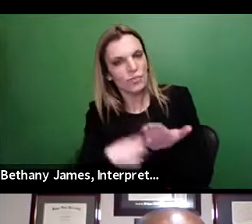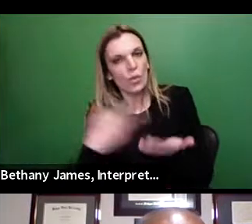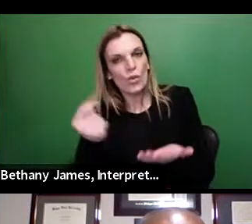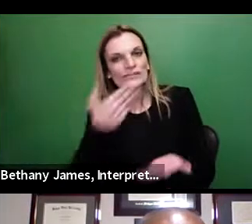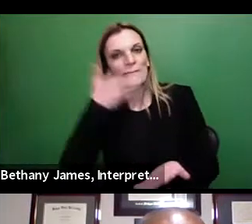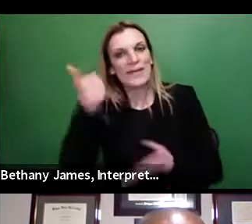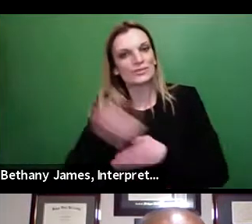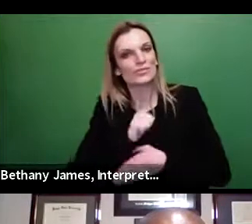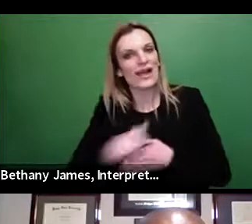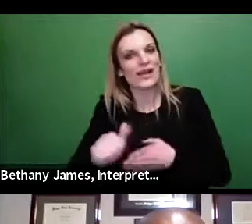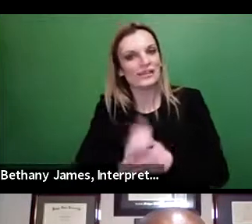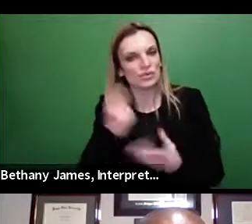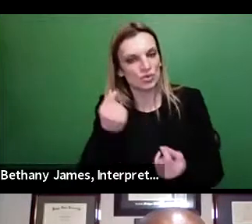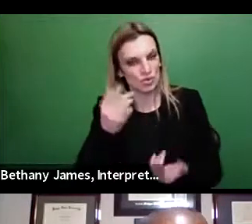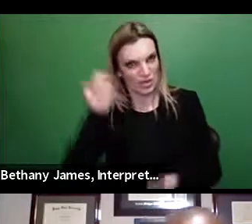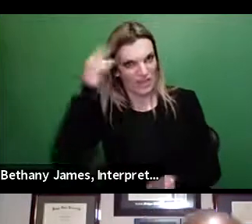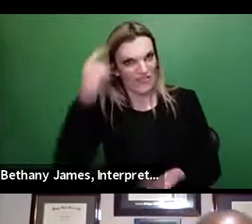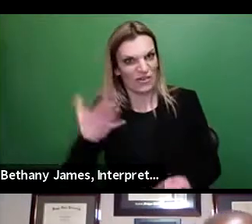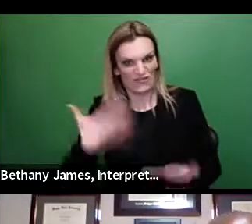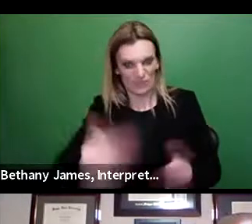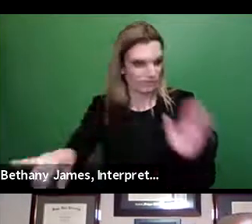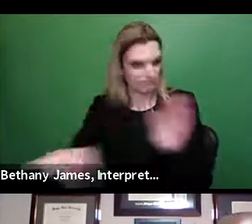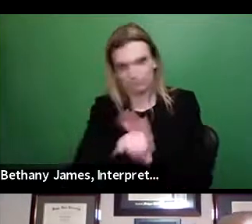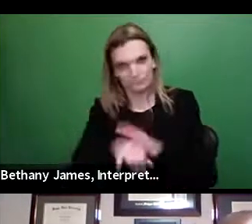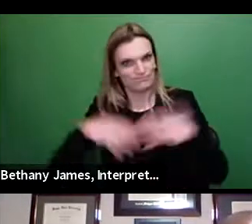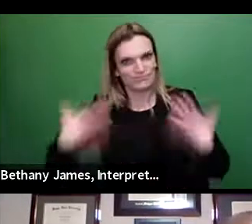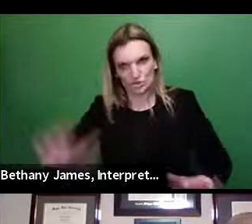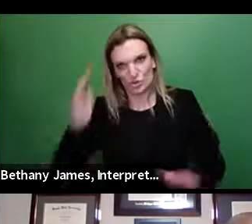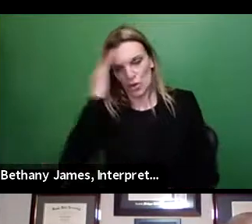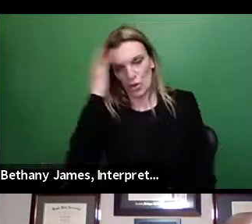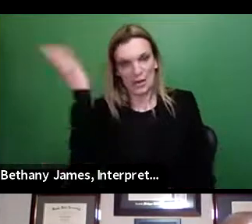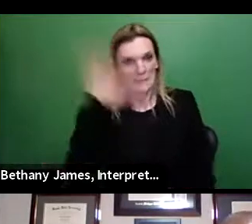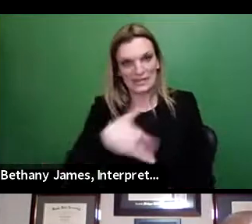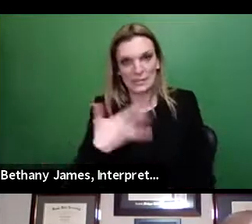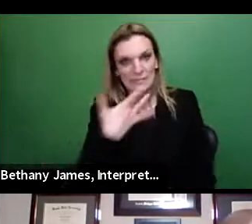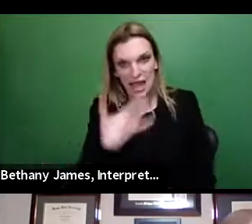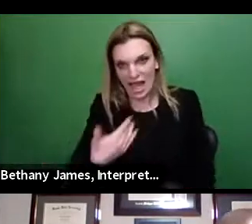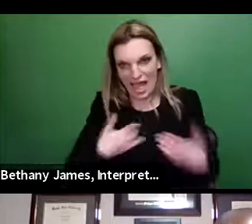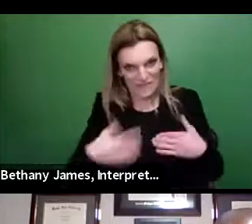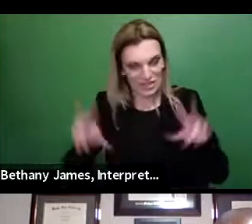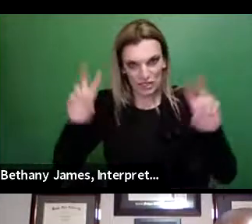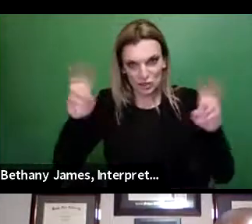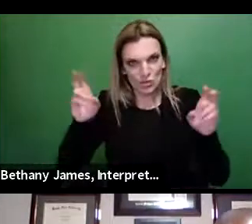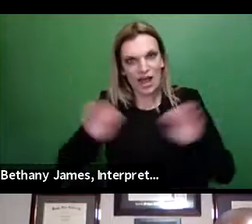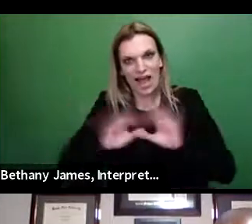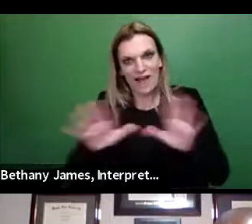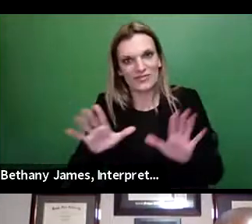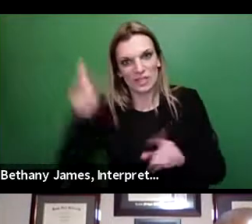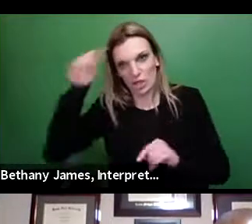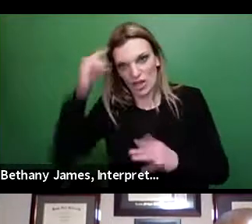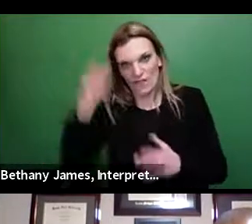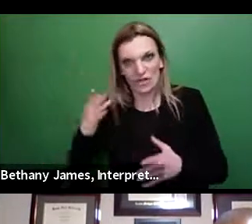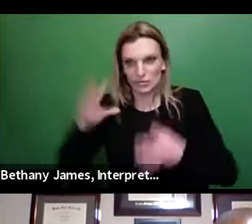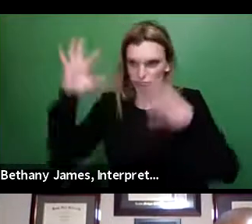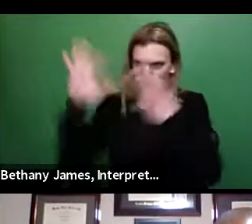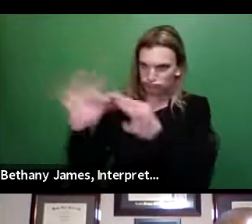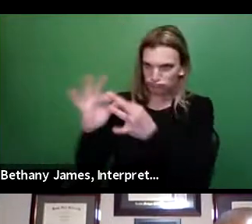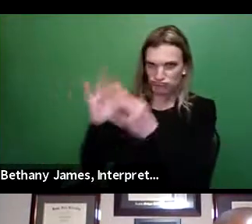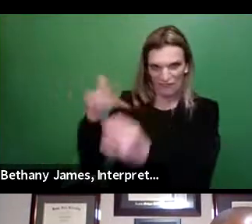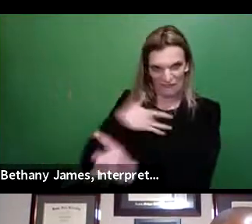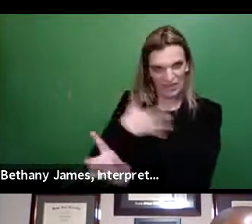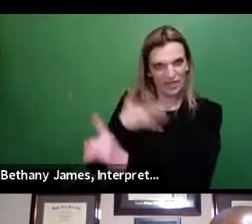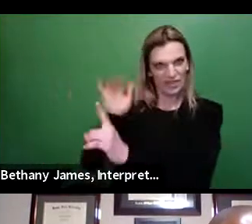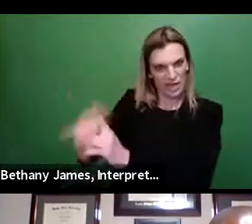already has identified that that is an issue. Implicit bias obviously is an issue. Otherwise, she would not be calling for there